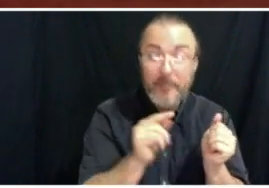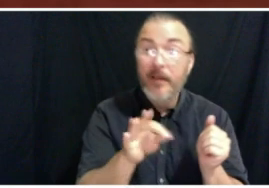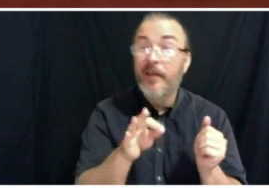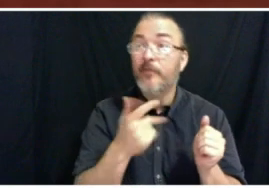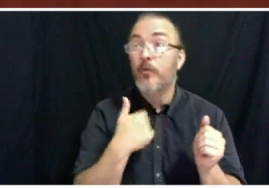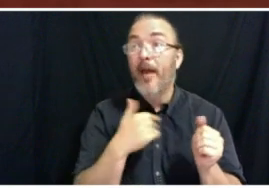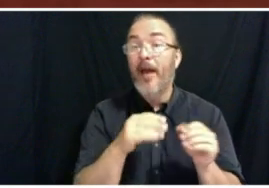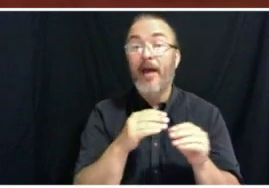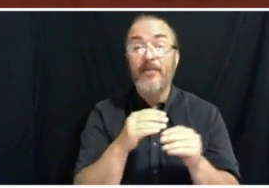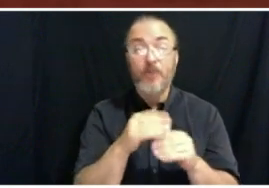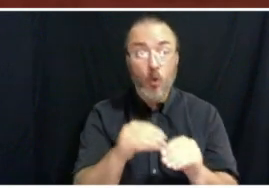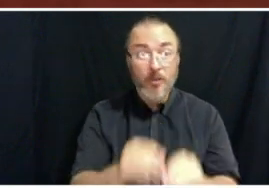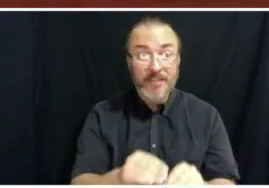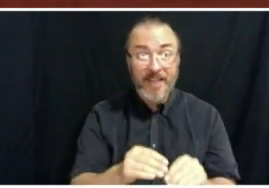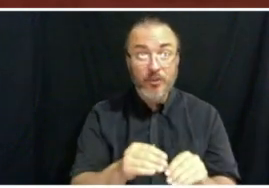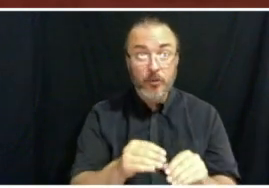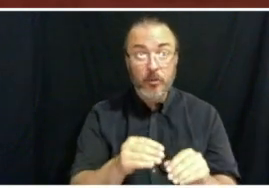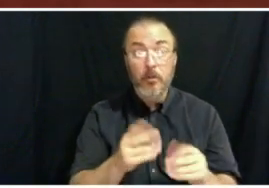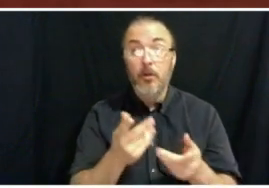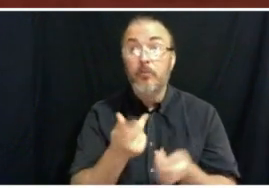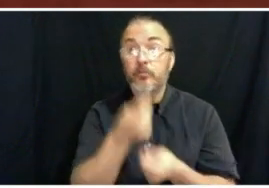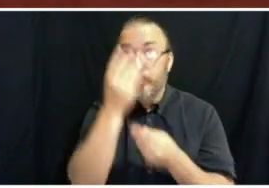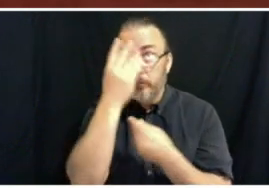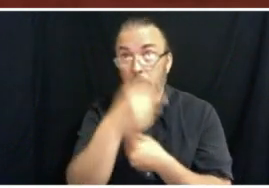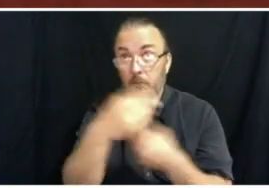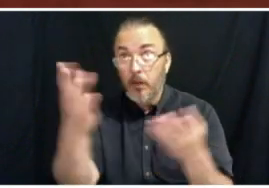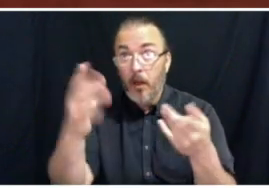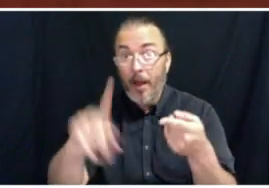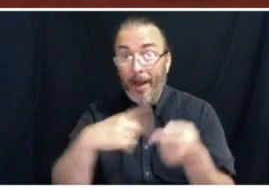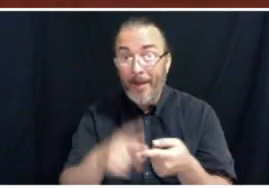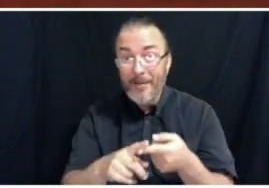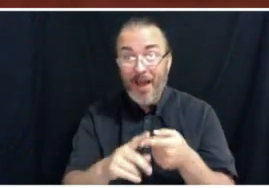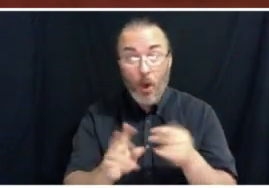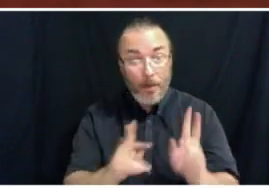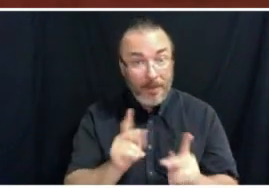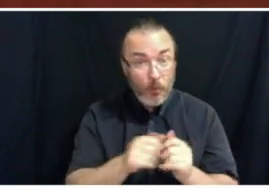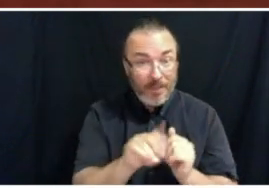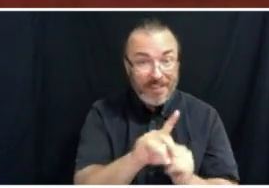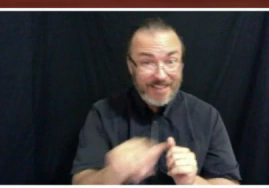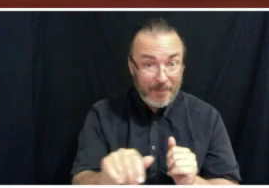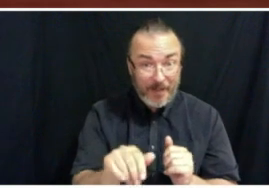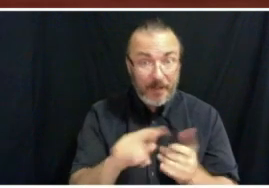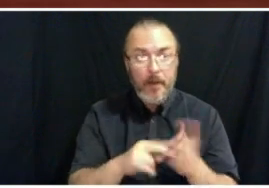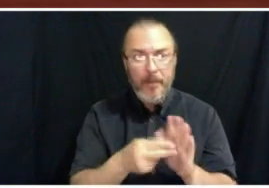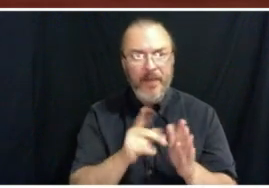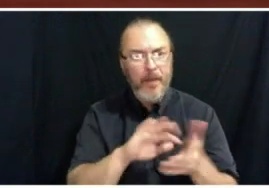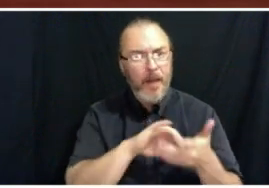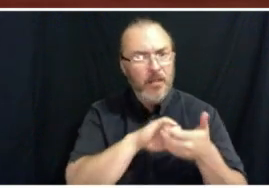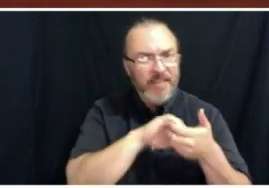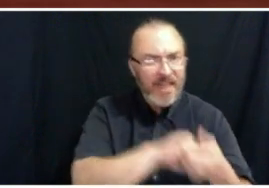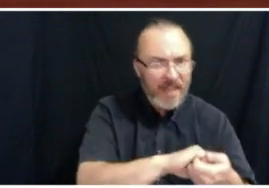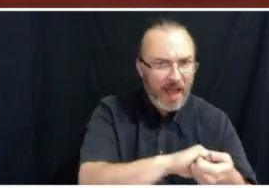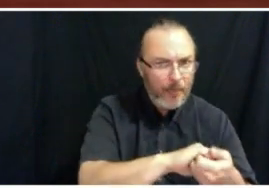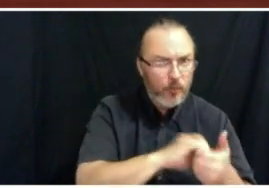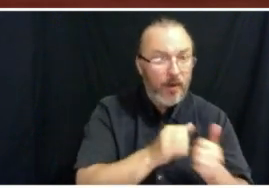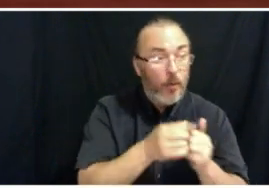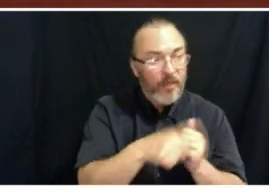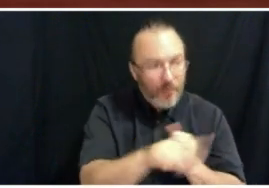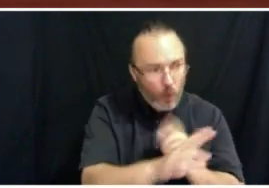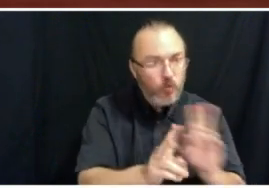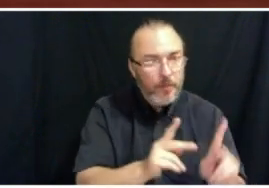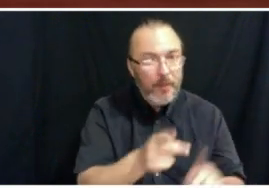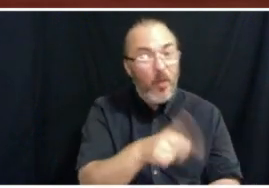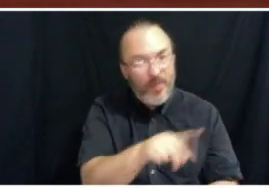voicing its concerns for people with disabilities, it needs to work in collaboration with people with disabilities,